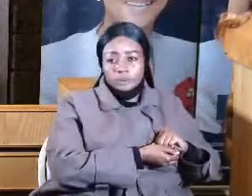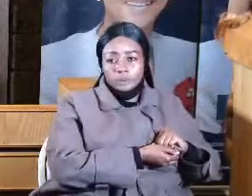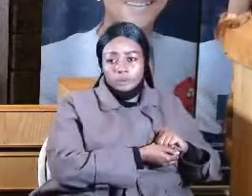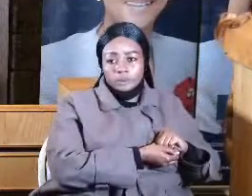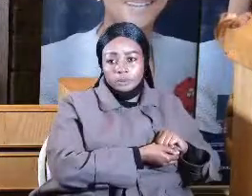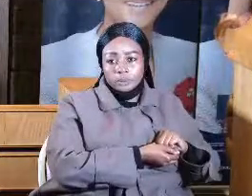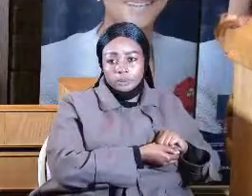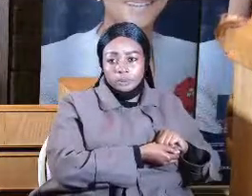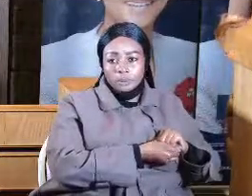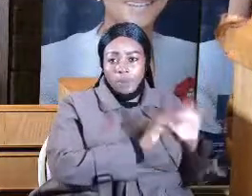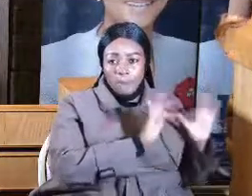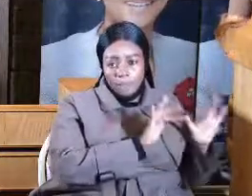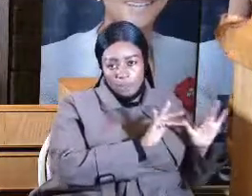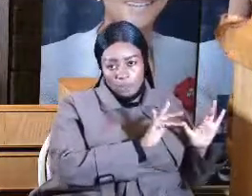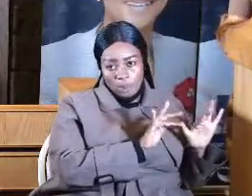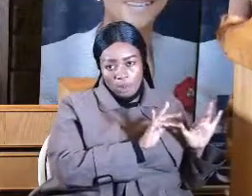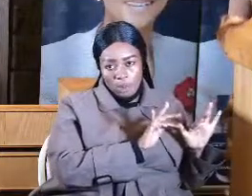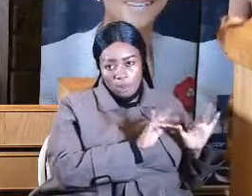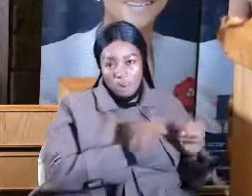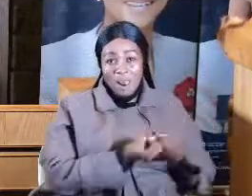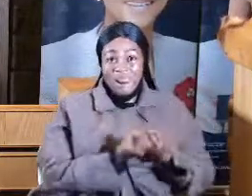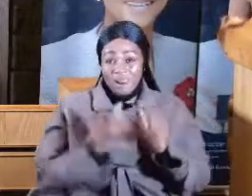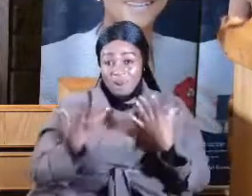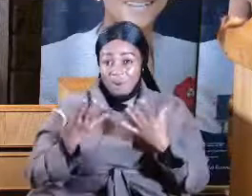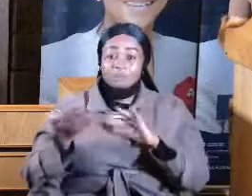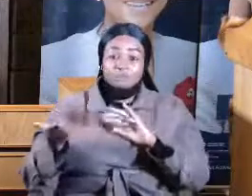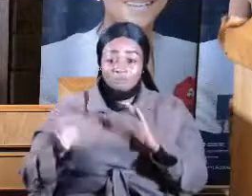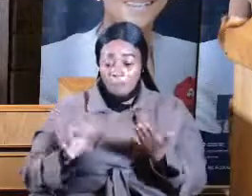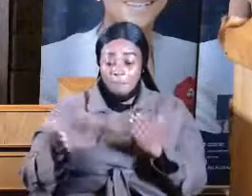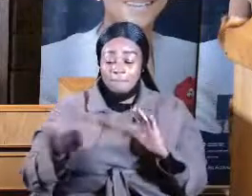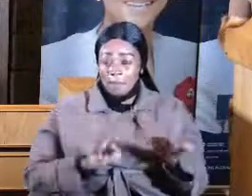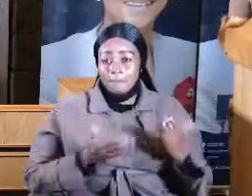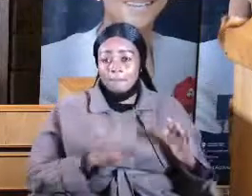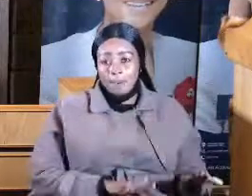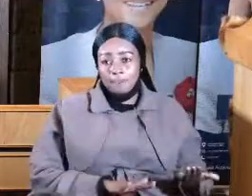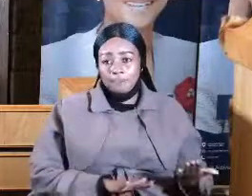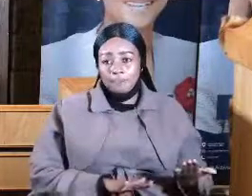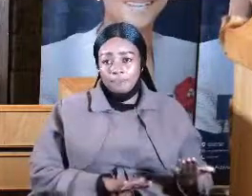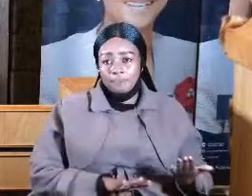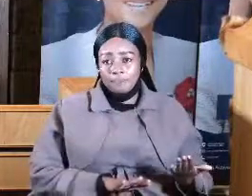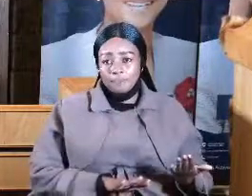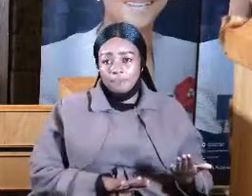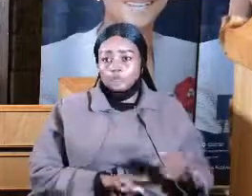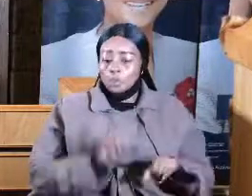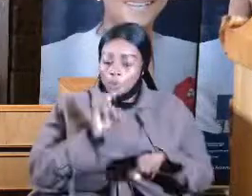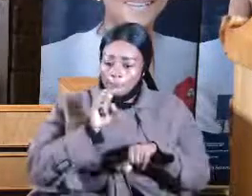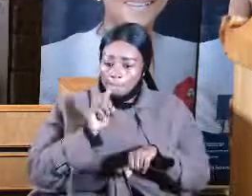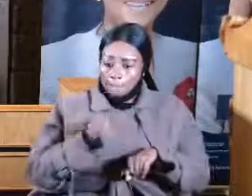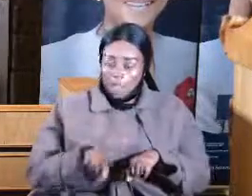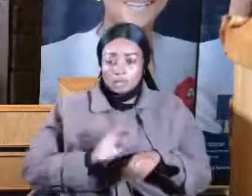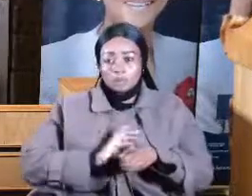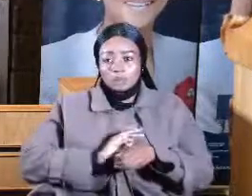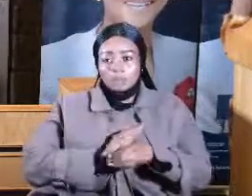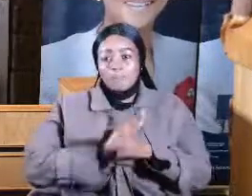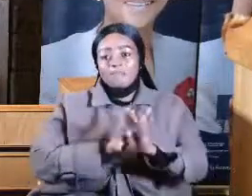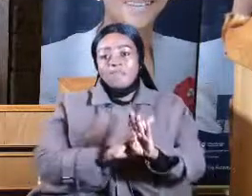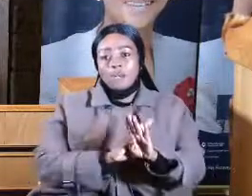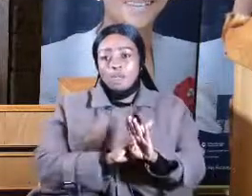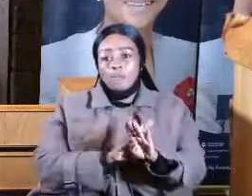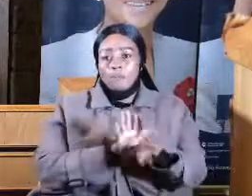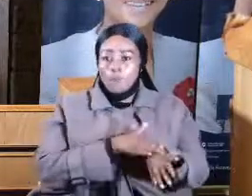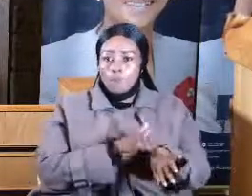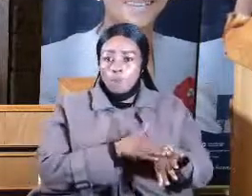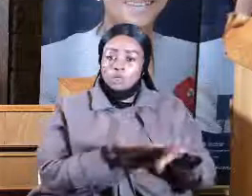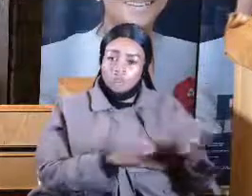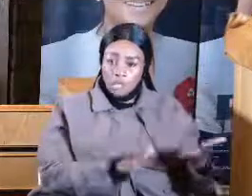And a lot of them have died already. And we need to prevent more deaths.